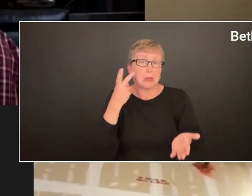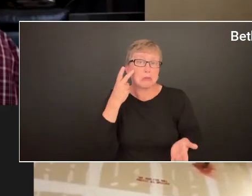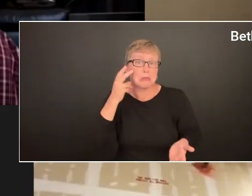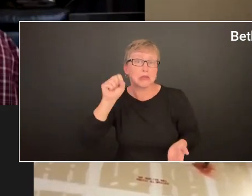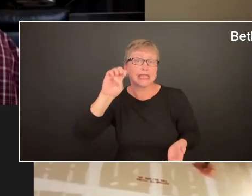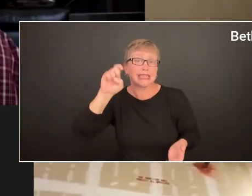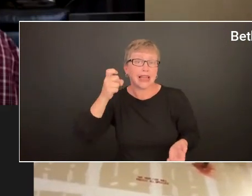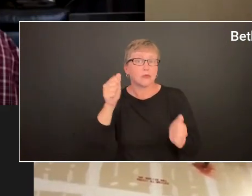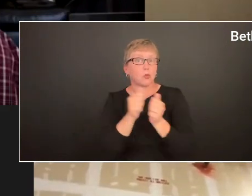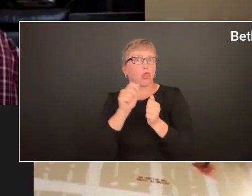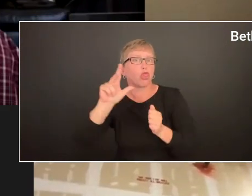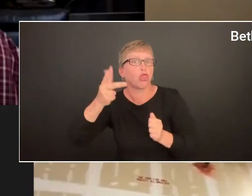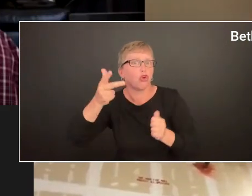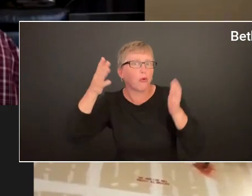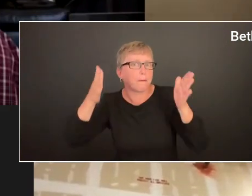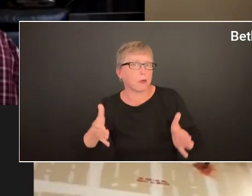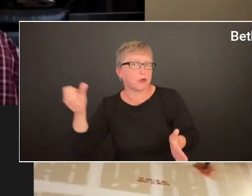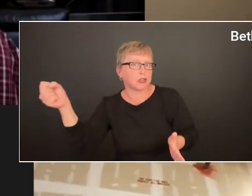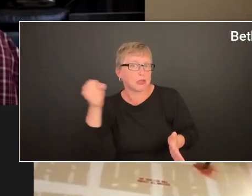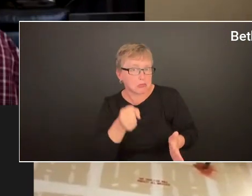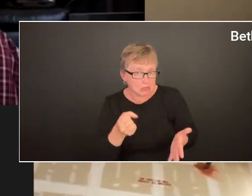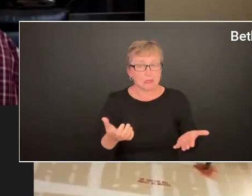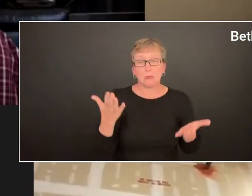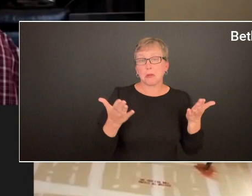I can't wait to start this next time or do this again.